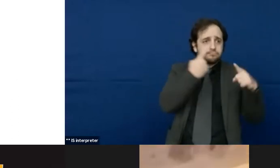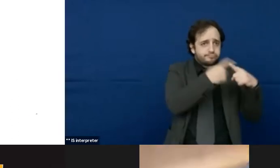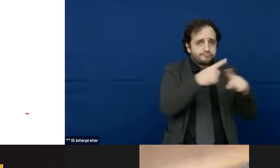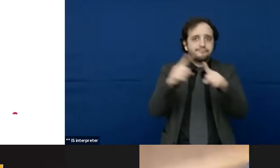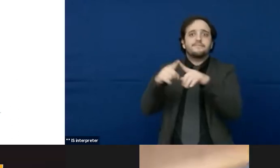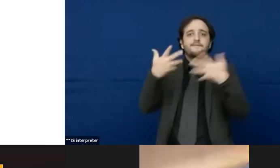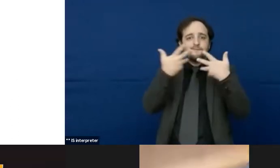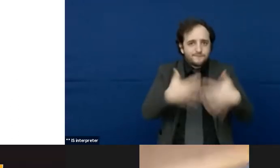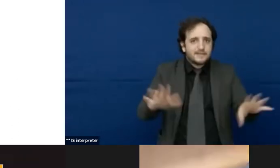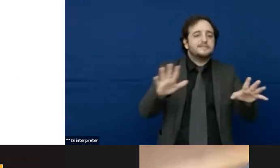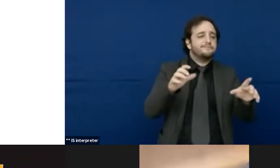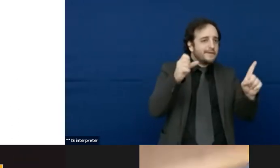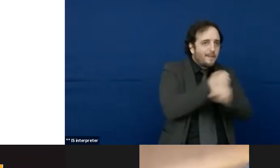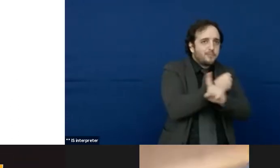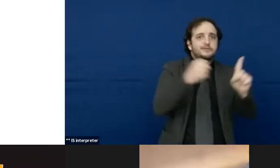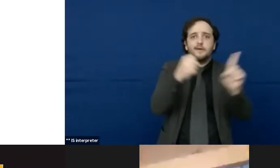the safety